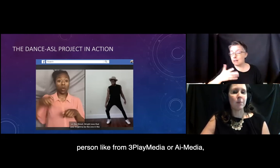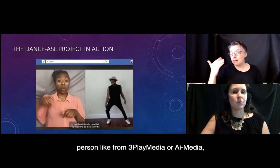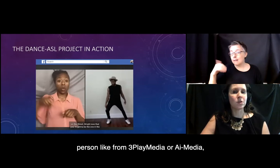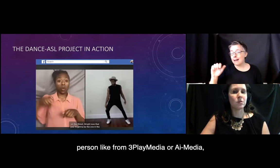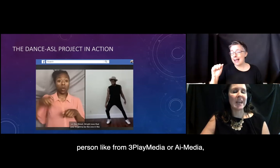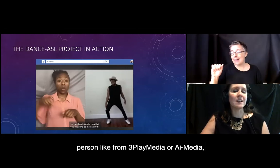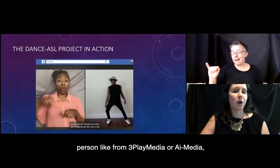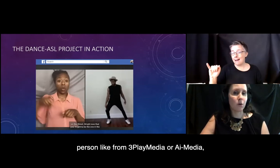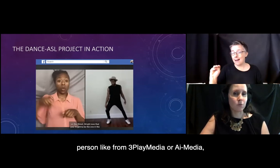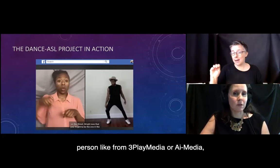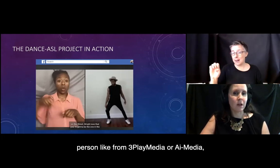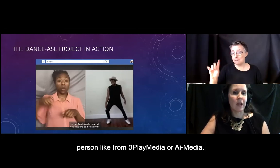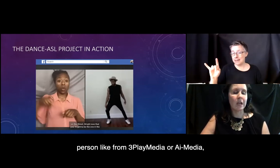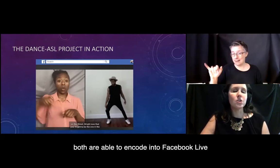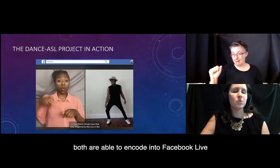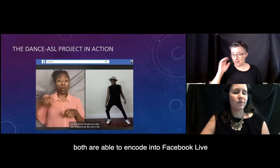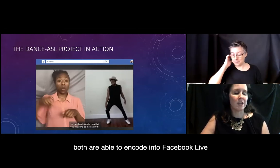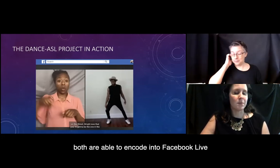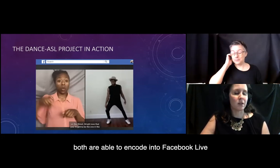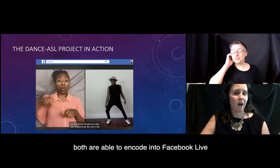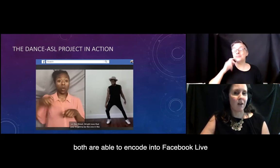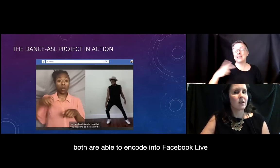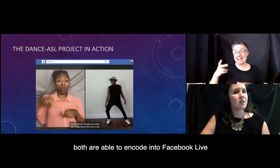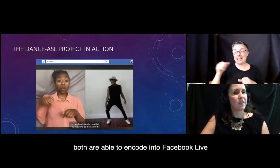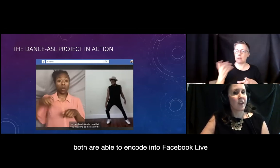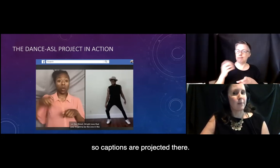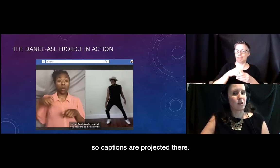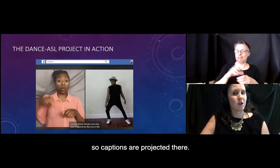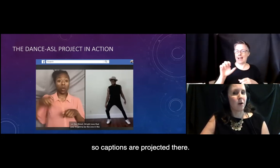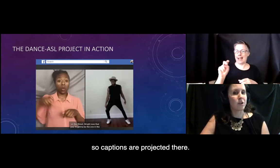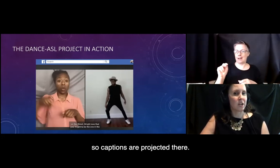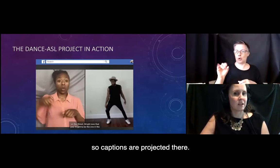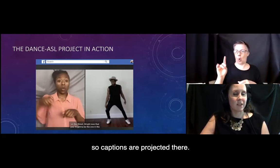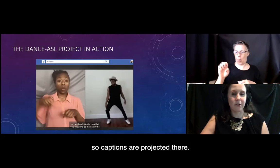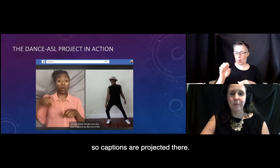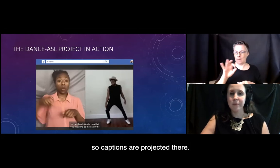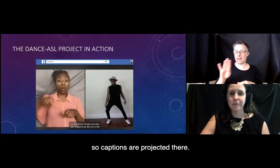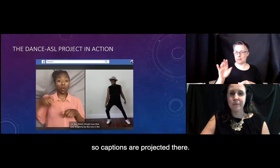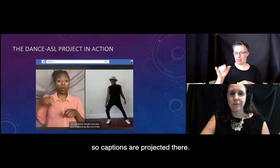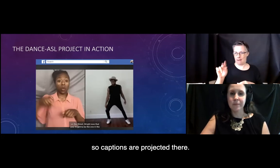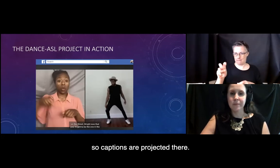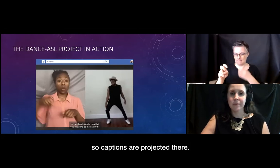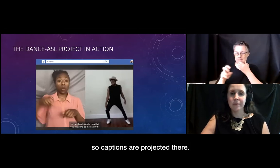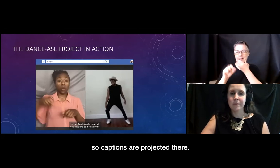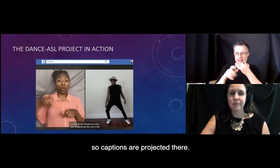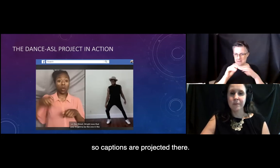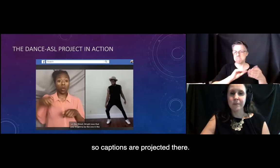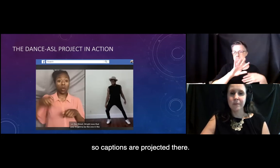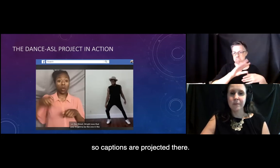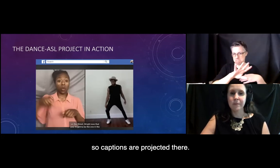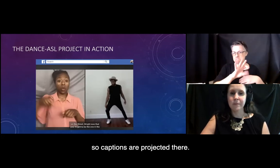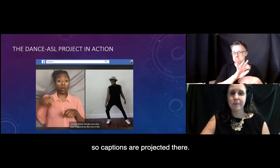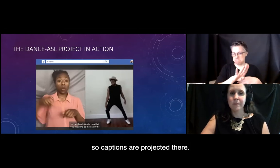are able to encode into Facebook Live so that the captions are projected there.